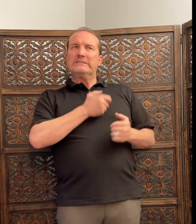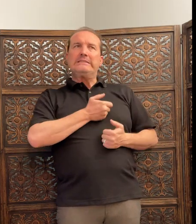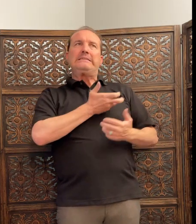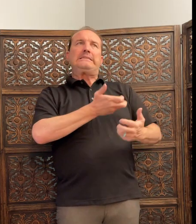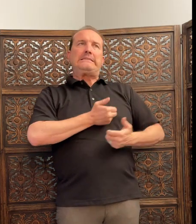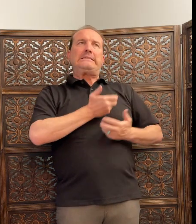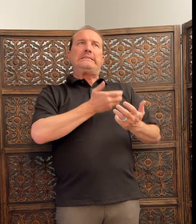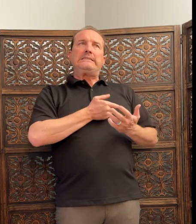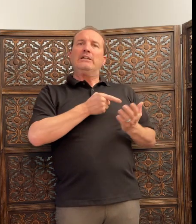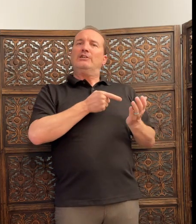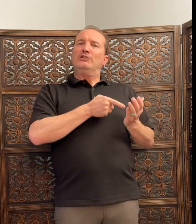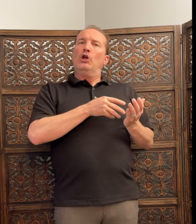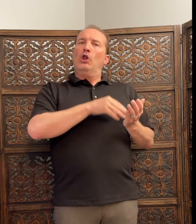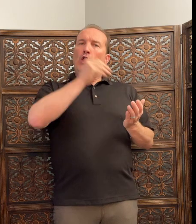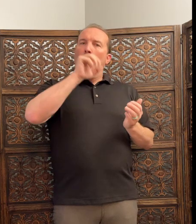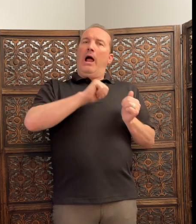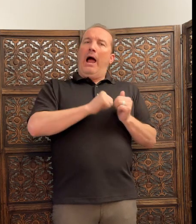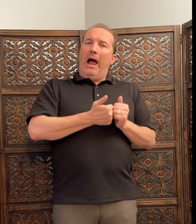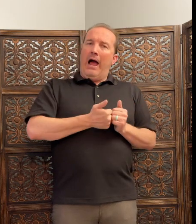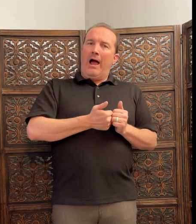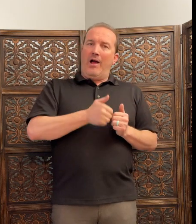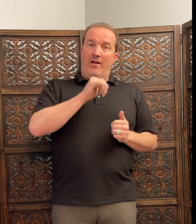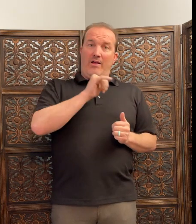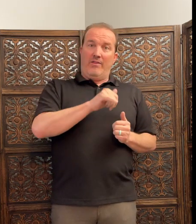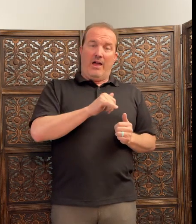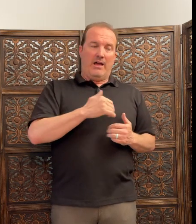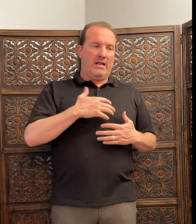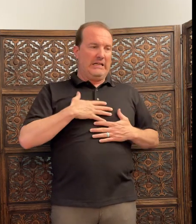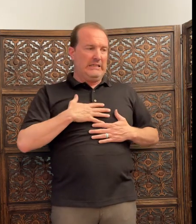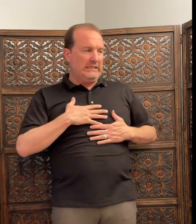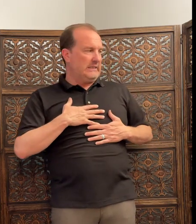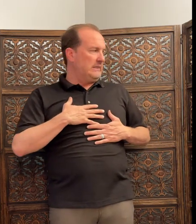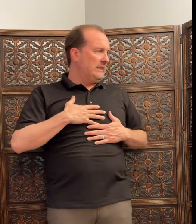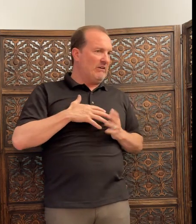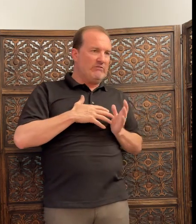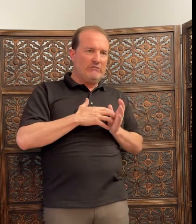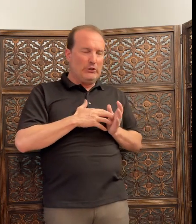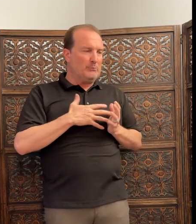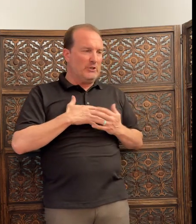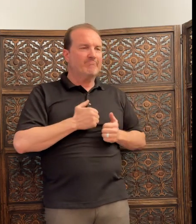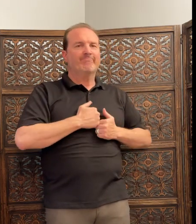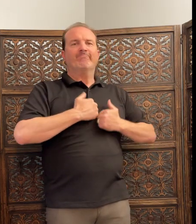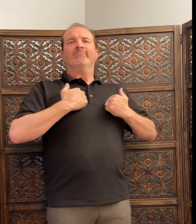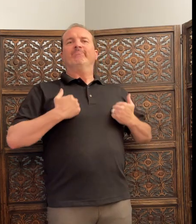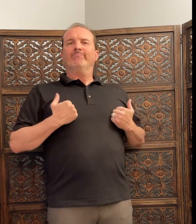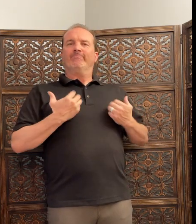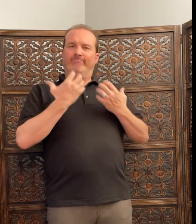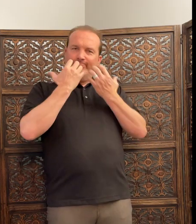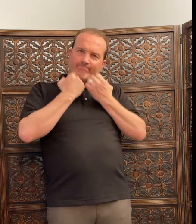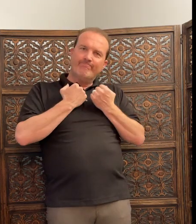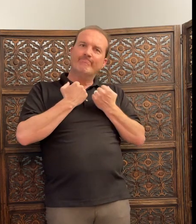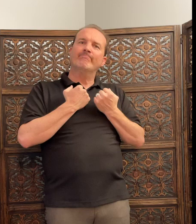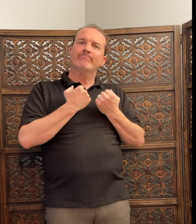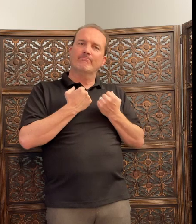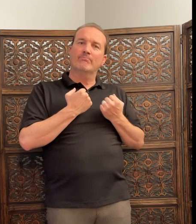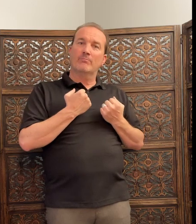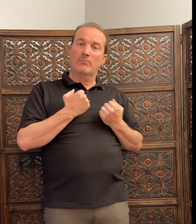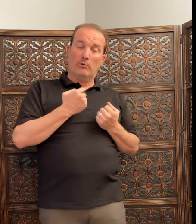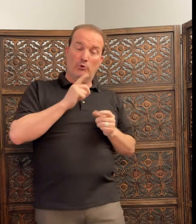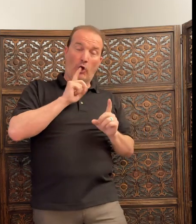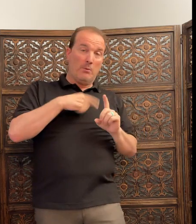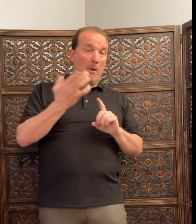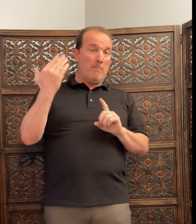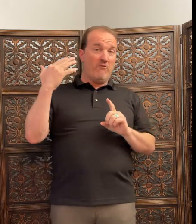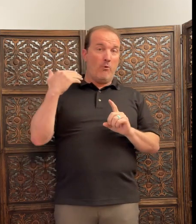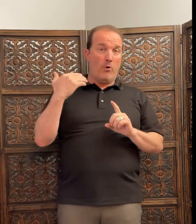that during the telling, that Janie has learned how to embrace this vulnerable part of herself. As we looked at